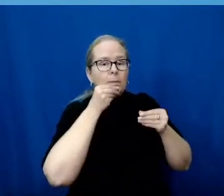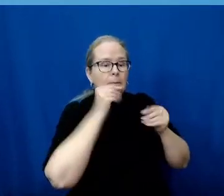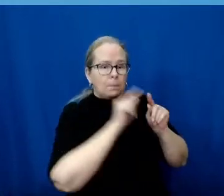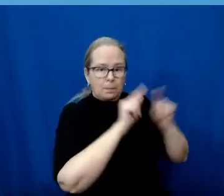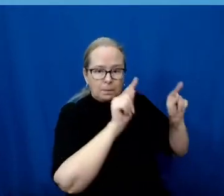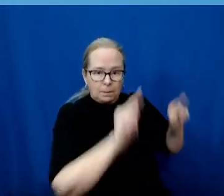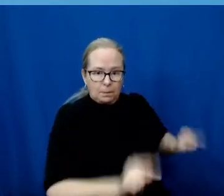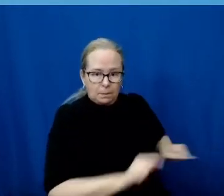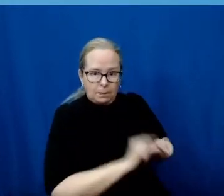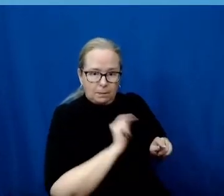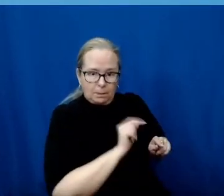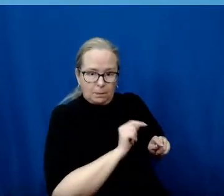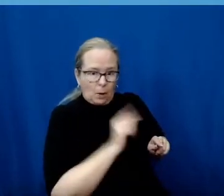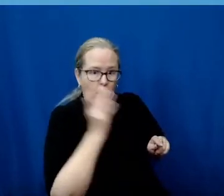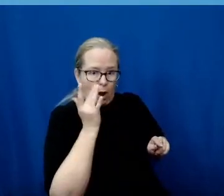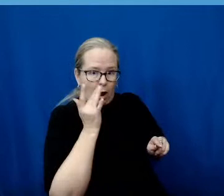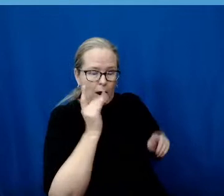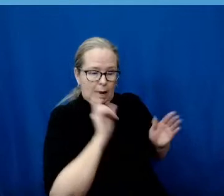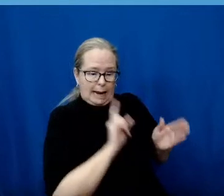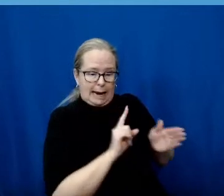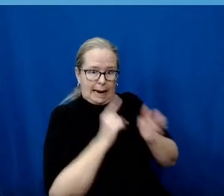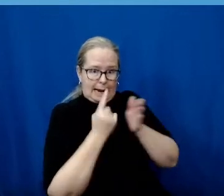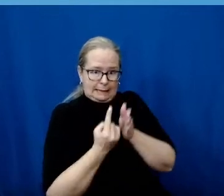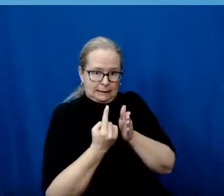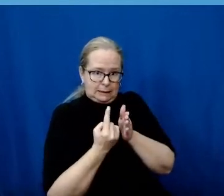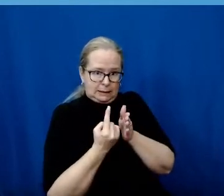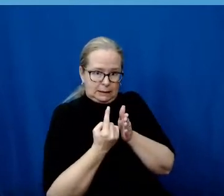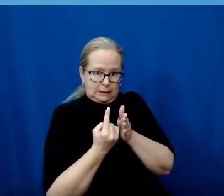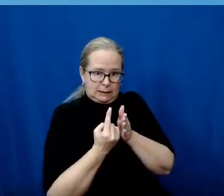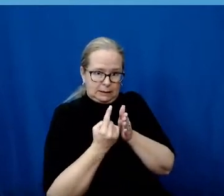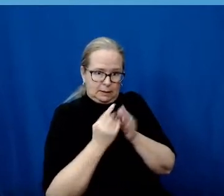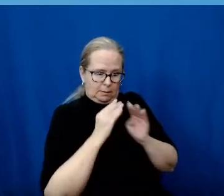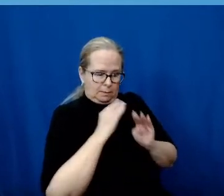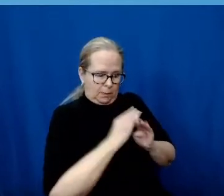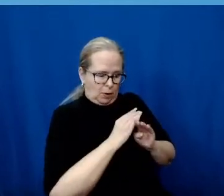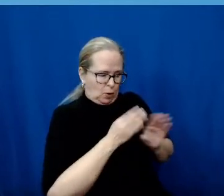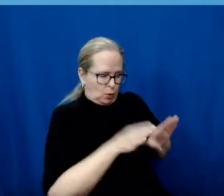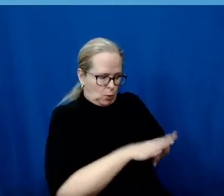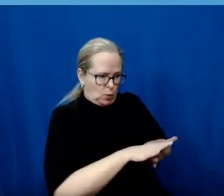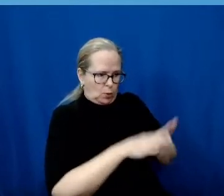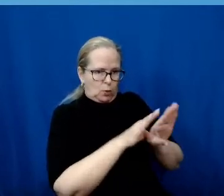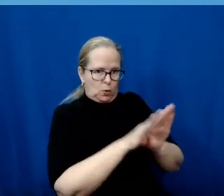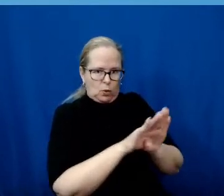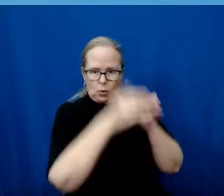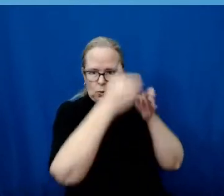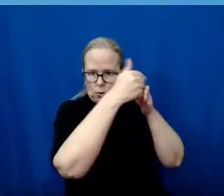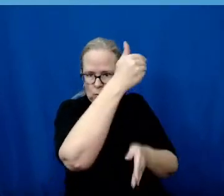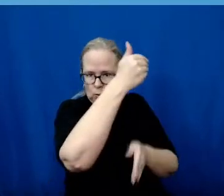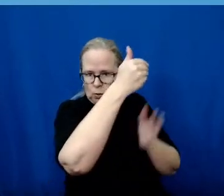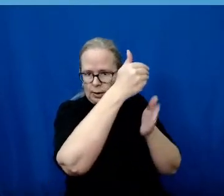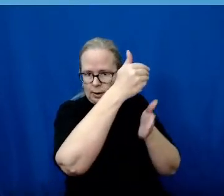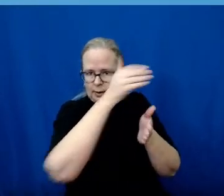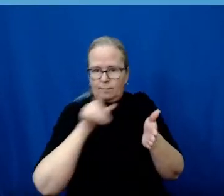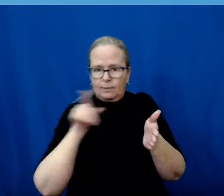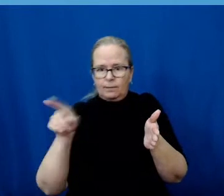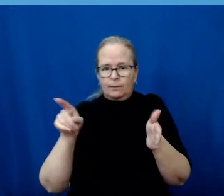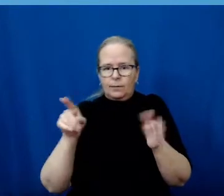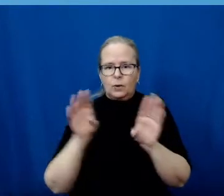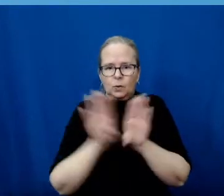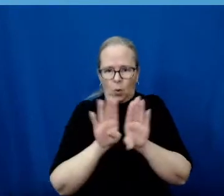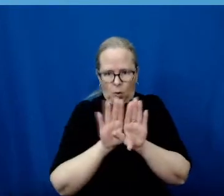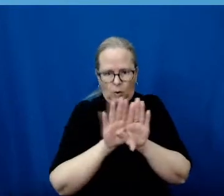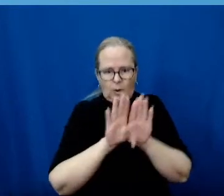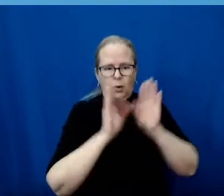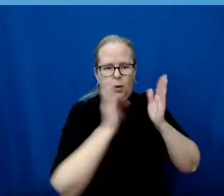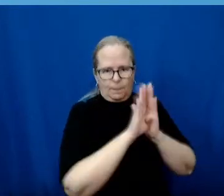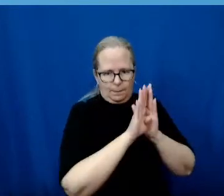So we sealed up the return air, we seal up the door. If there's any supply errors into the space, you can seal it up, but keep in mind that that's a